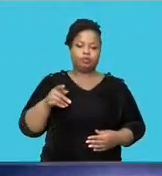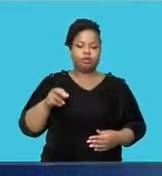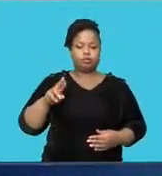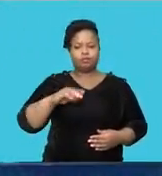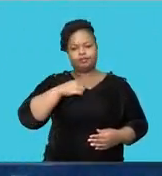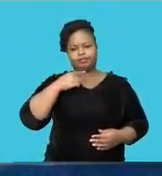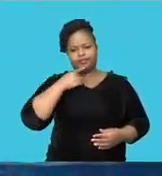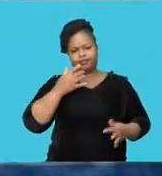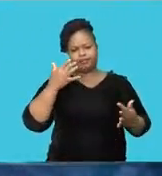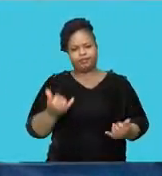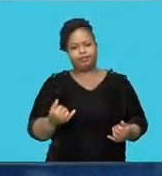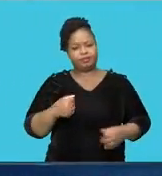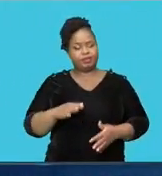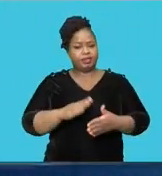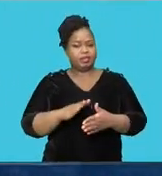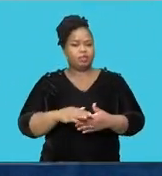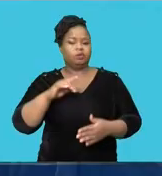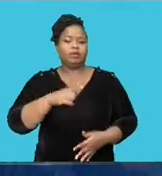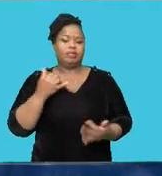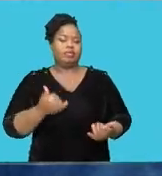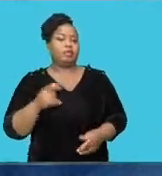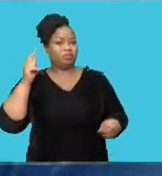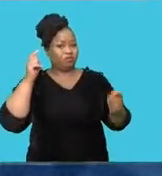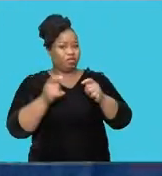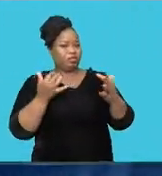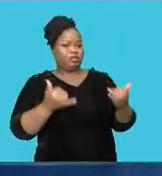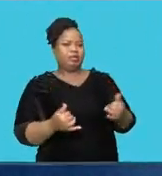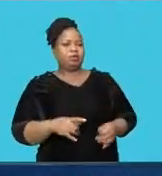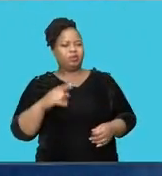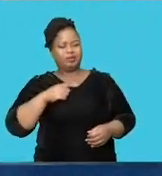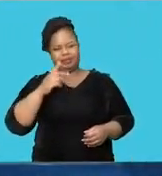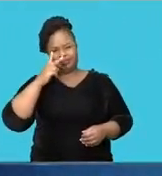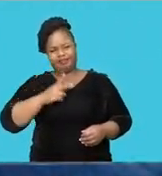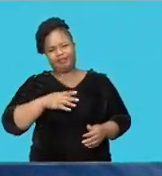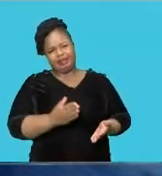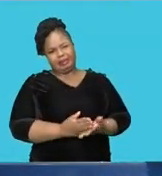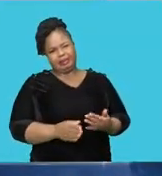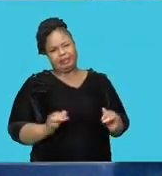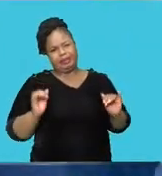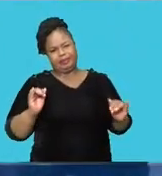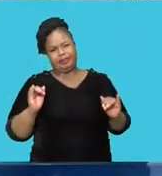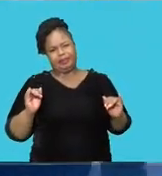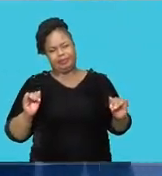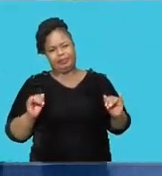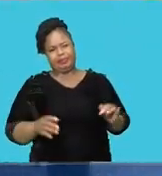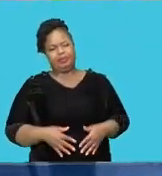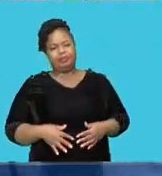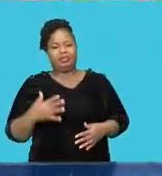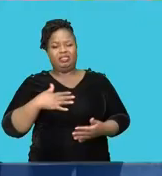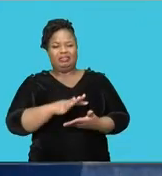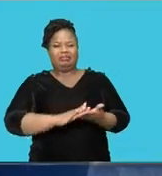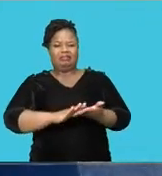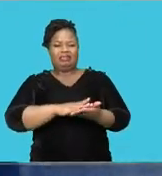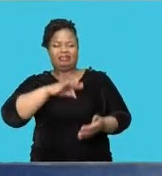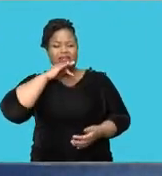meaho ya mofuta ona e fetoha le ho beng mahaha a disenyi tse sotlang, tse tlatlapang esitana le gona